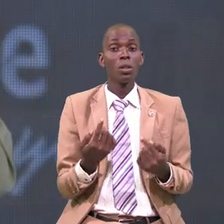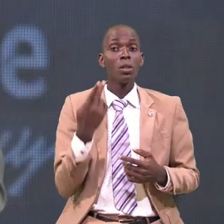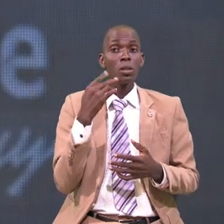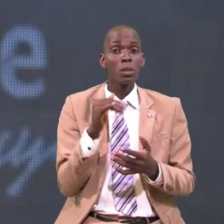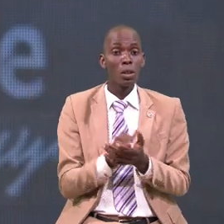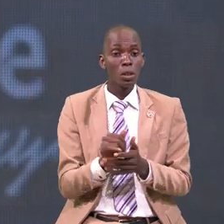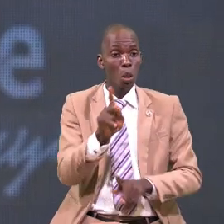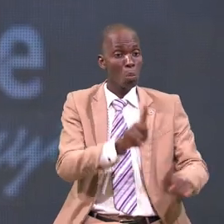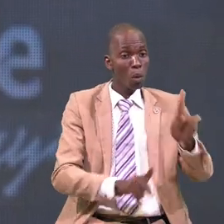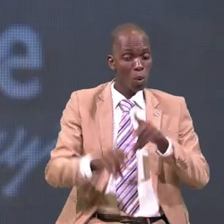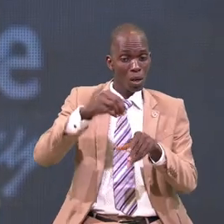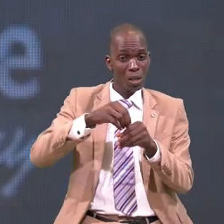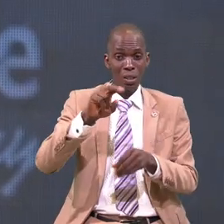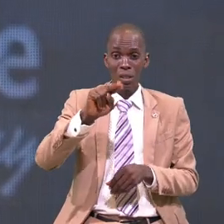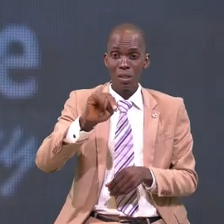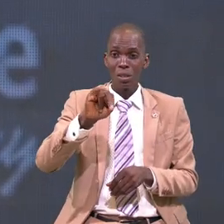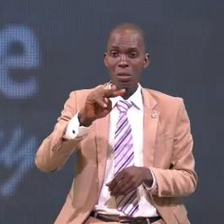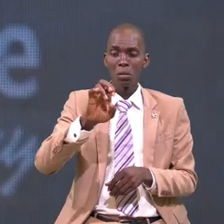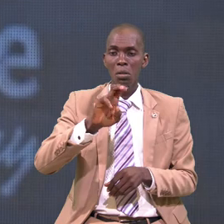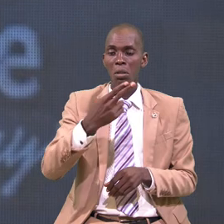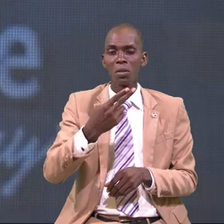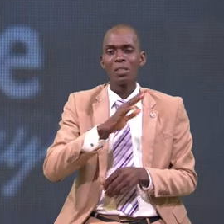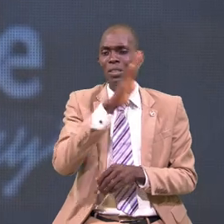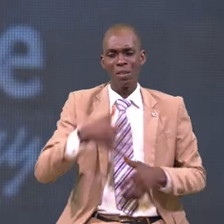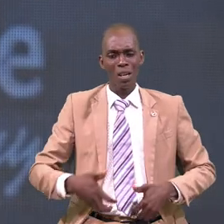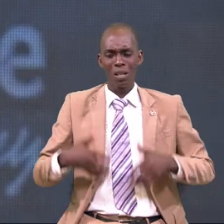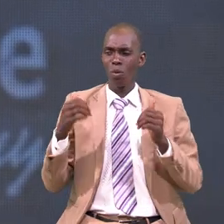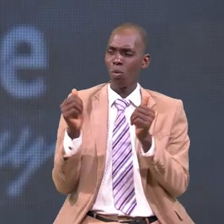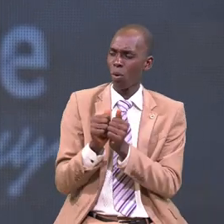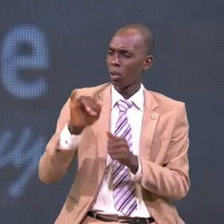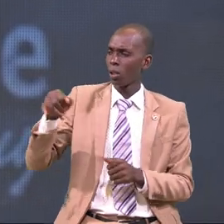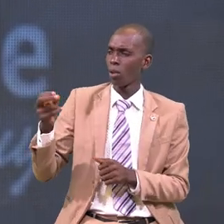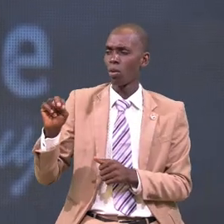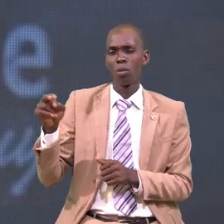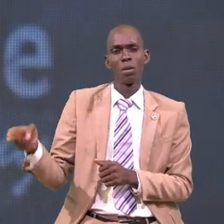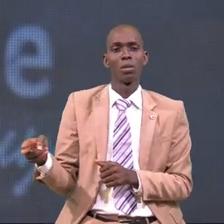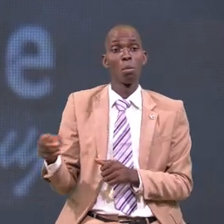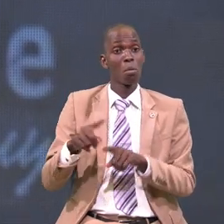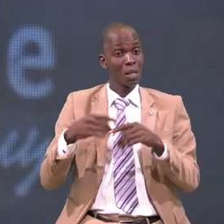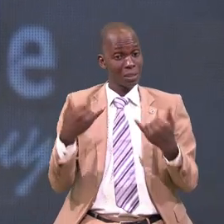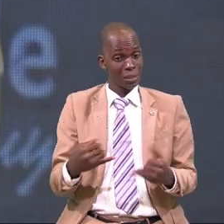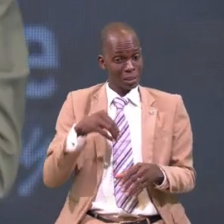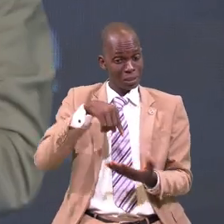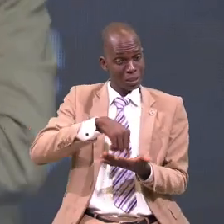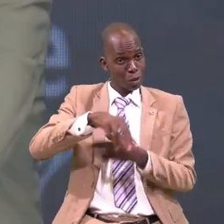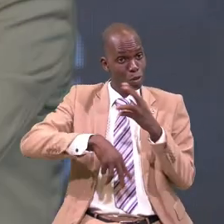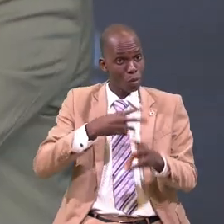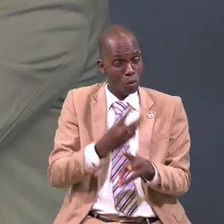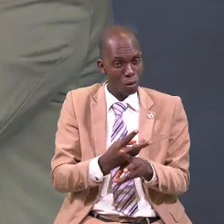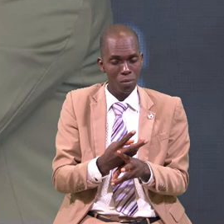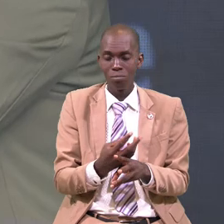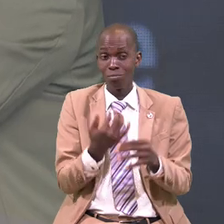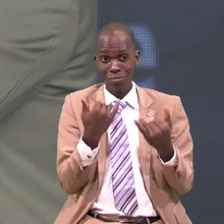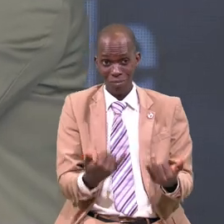Jonah. We live in a world where when you preach